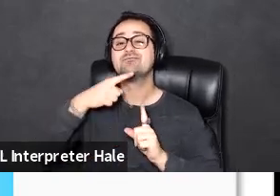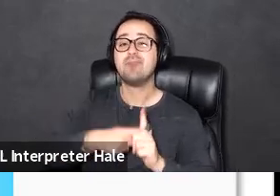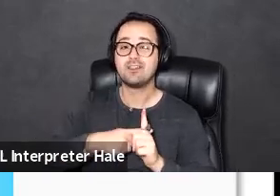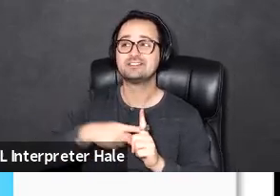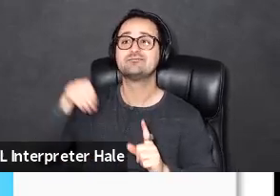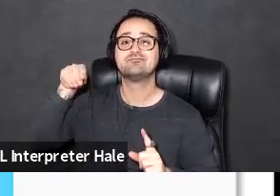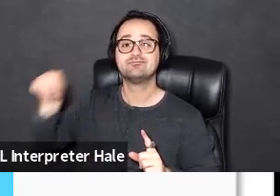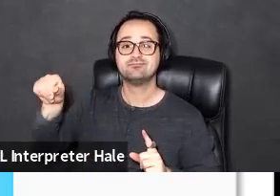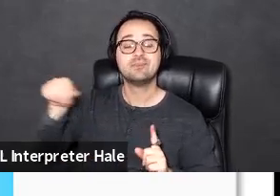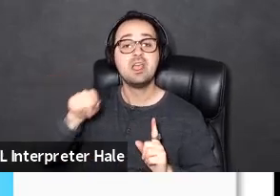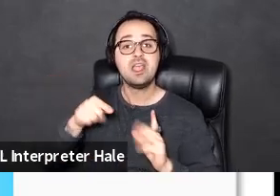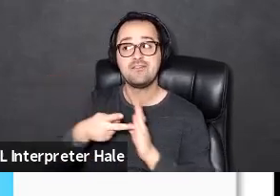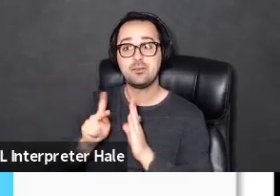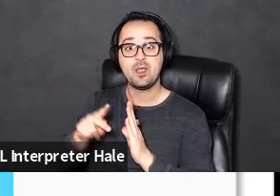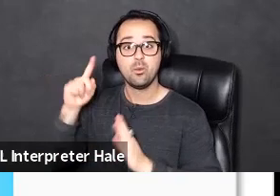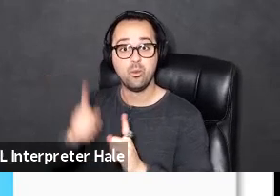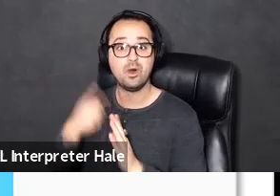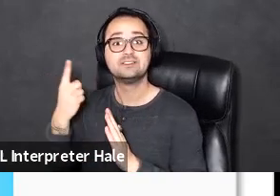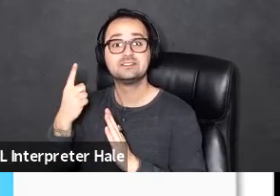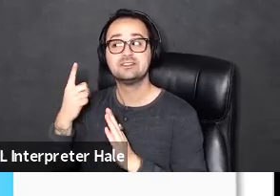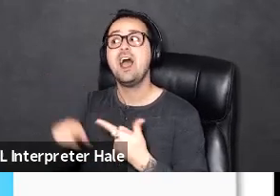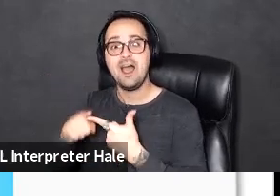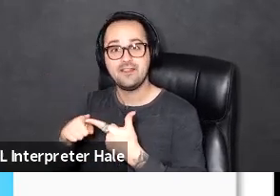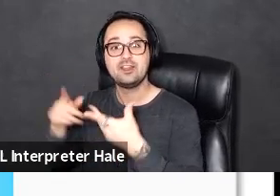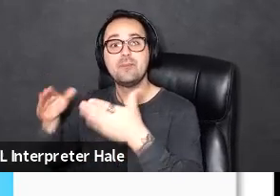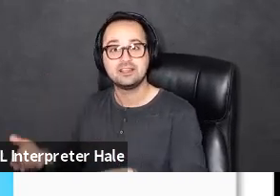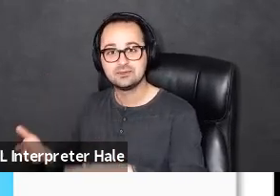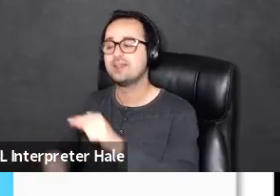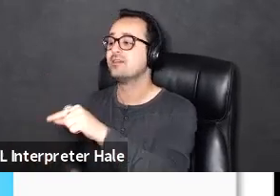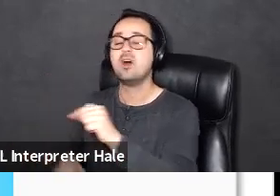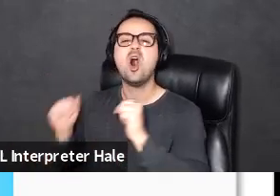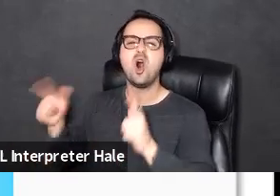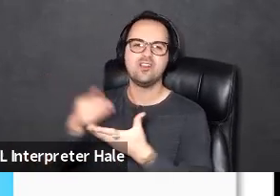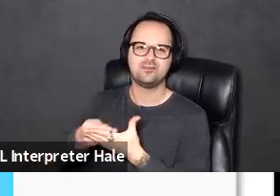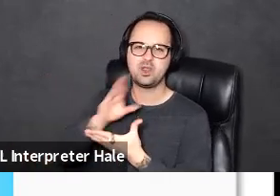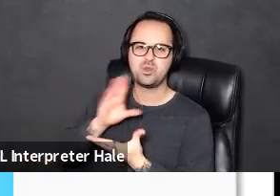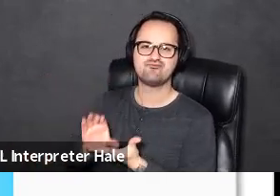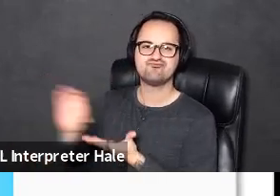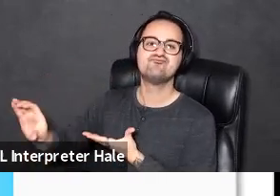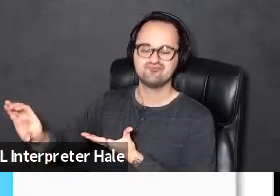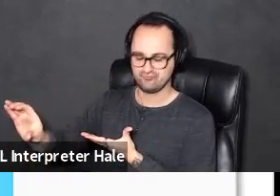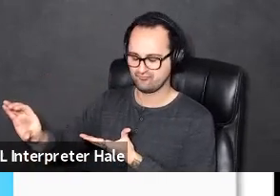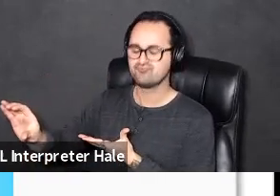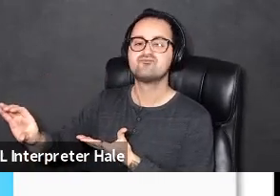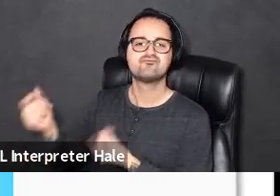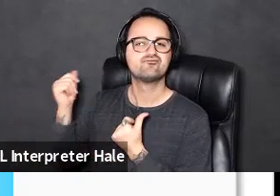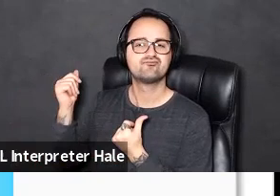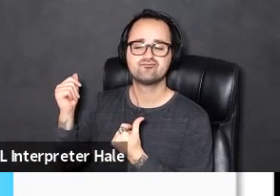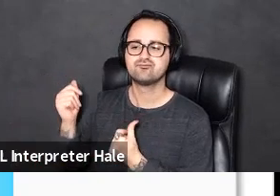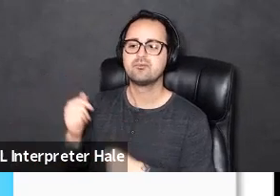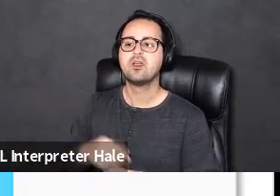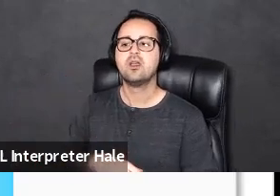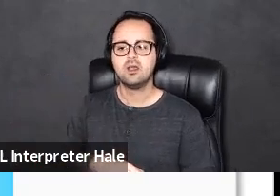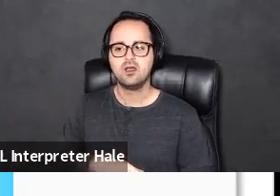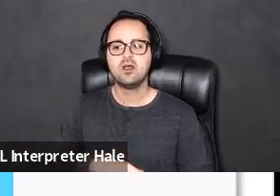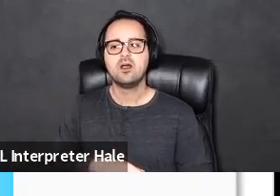mean, if you made one premium payment and passed away, the entire thing would be paid, the entire death benefit. So once again, it's a very